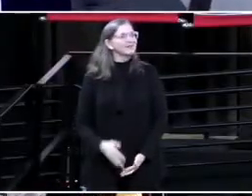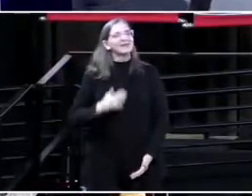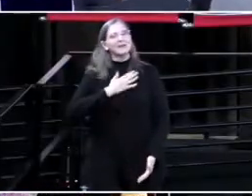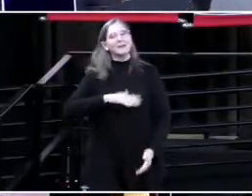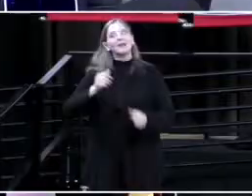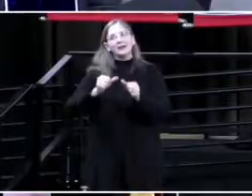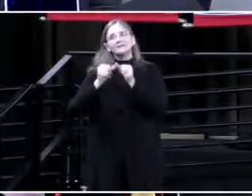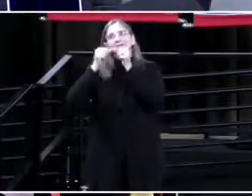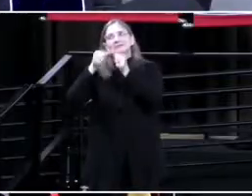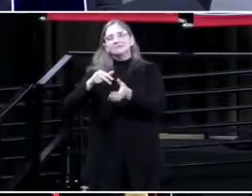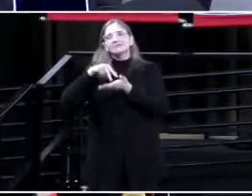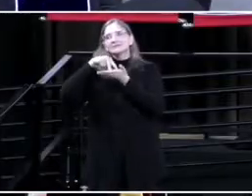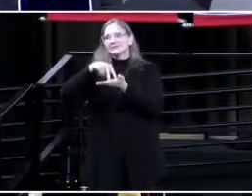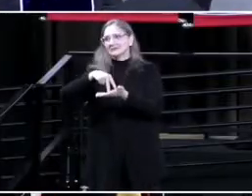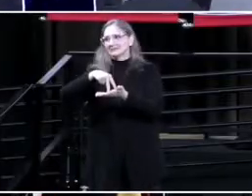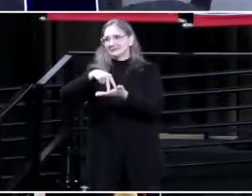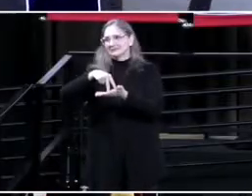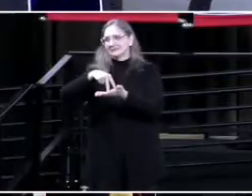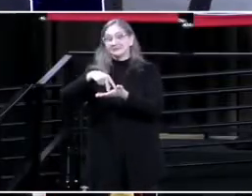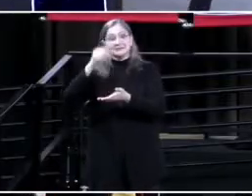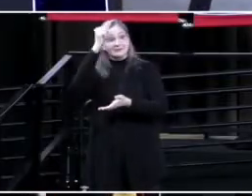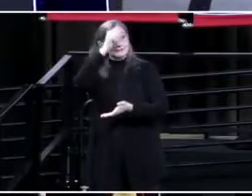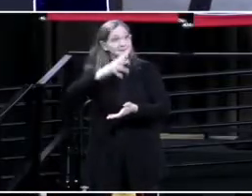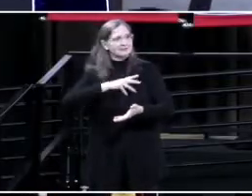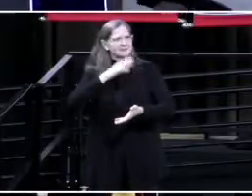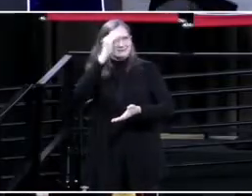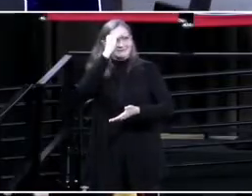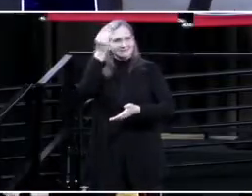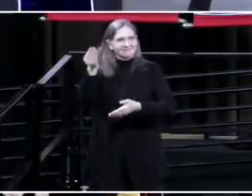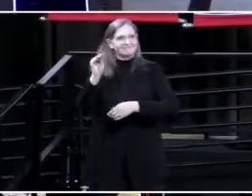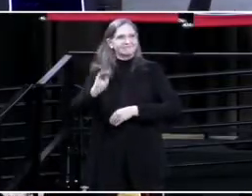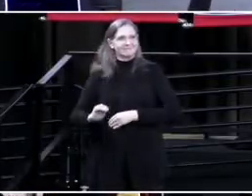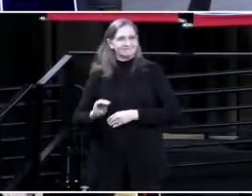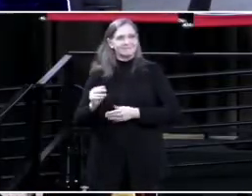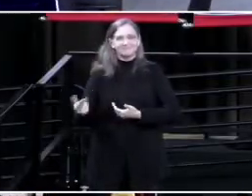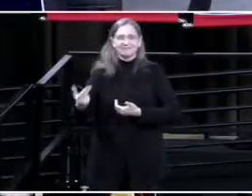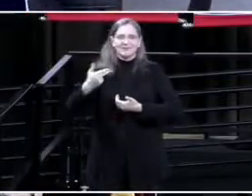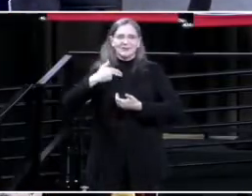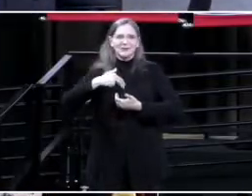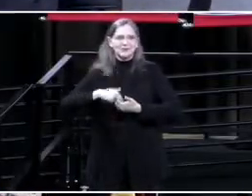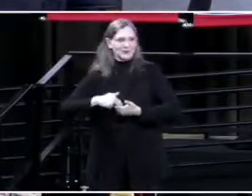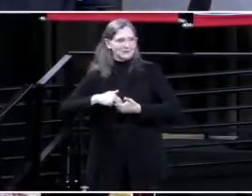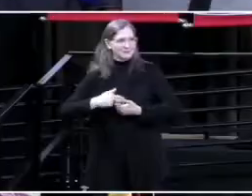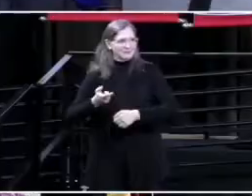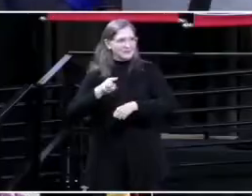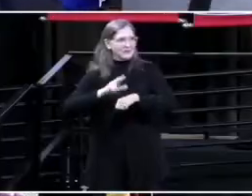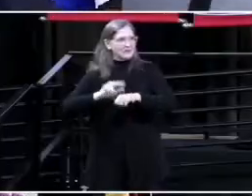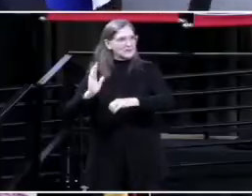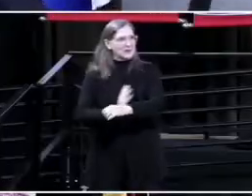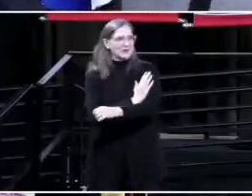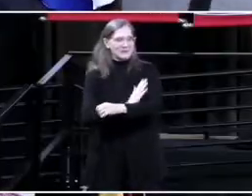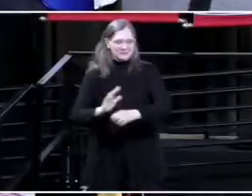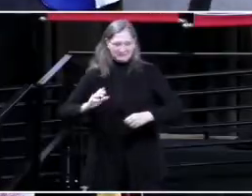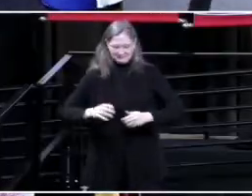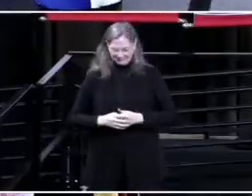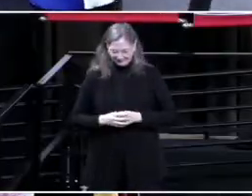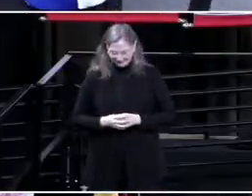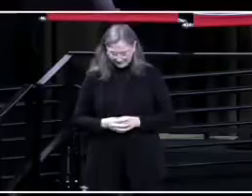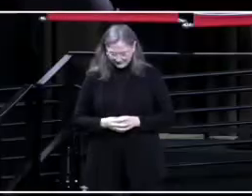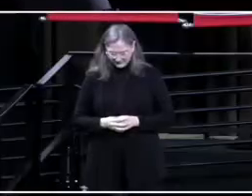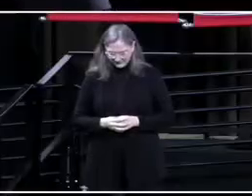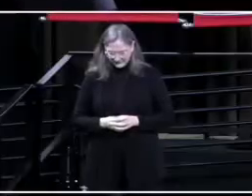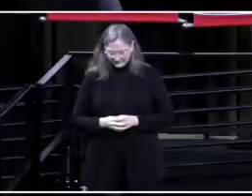Please remain standing. Gentlemen, remove your hats and join in the singing of the national anthem.